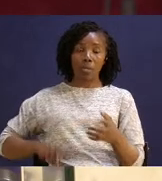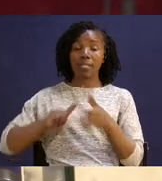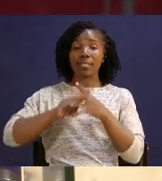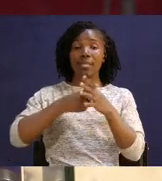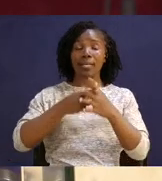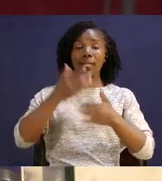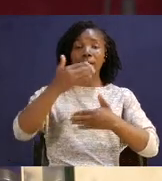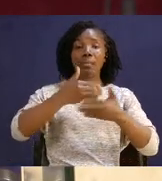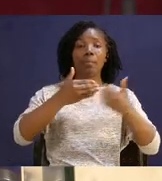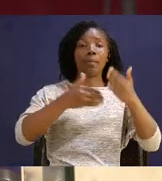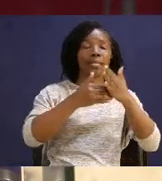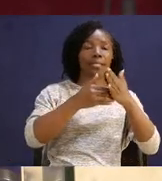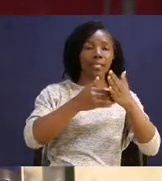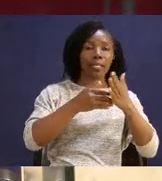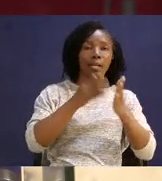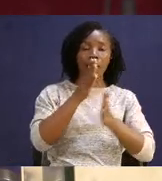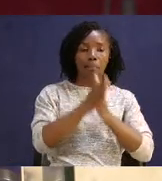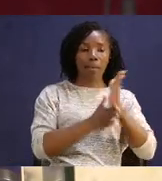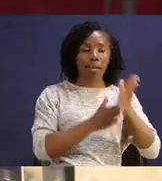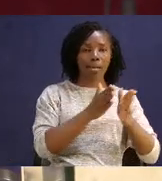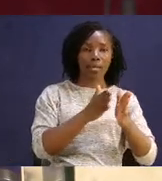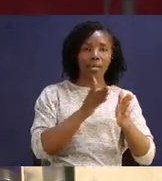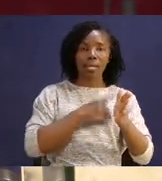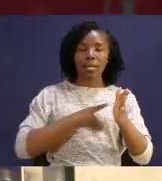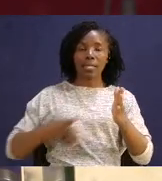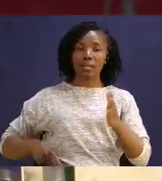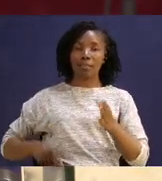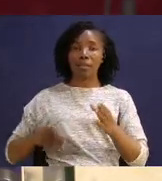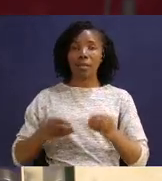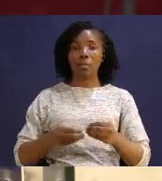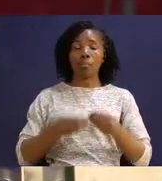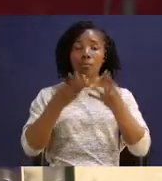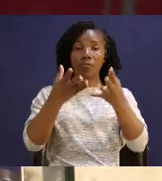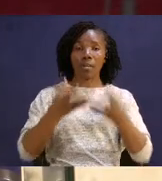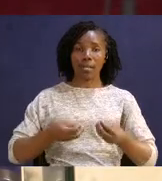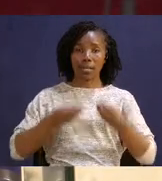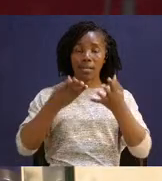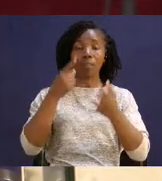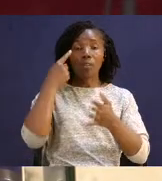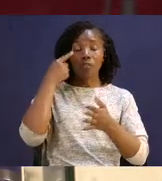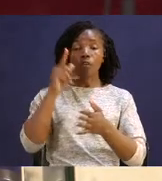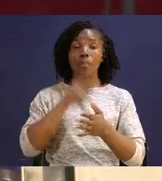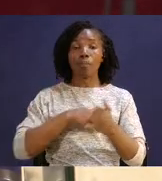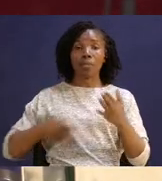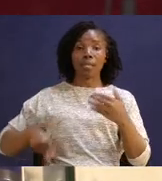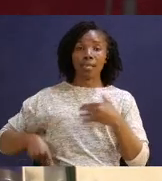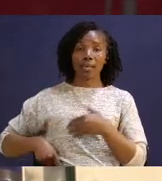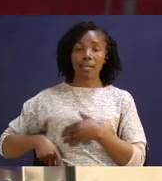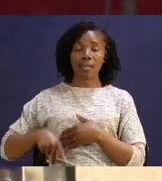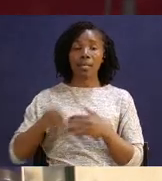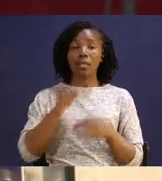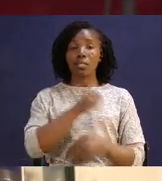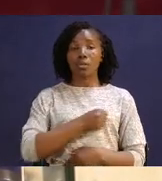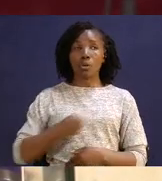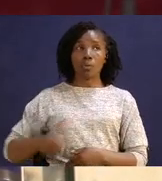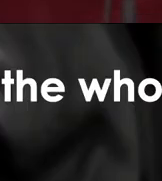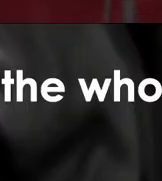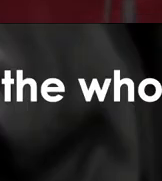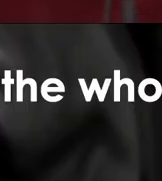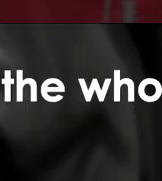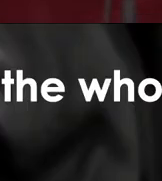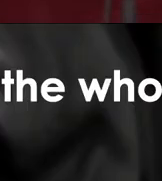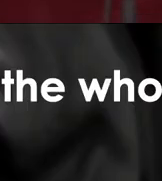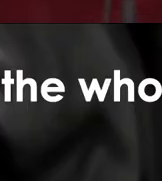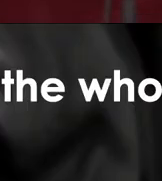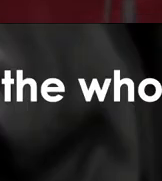And God and David had provided for Solomon. And so 1 Chronicles 29:10,